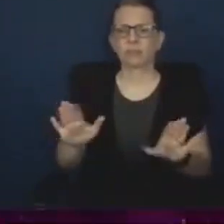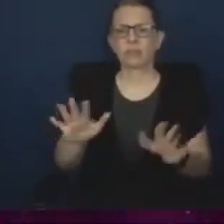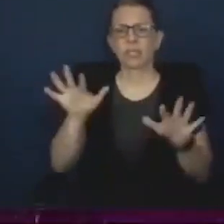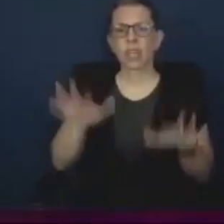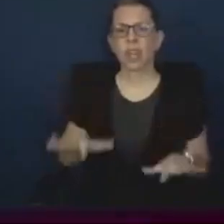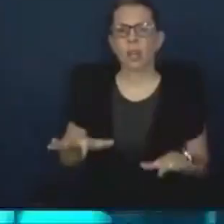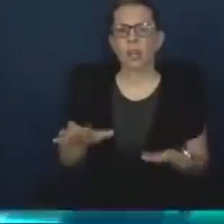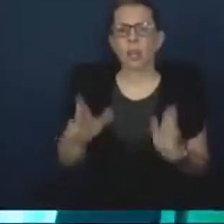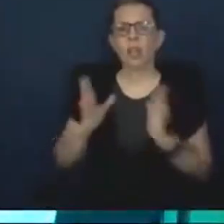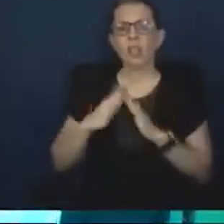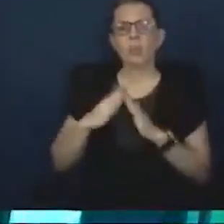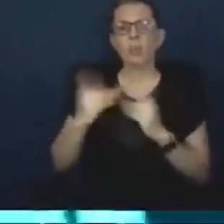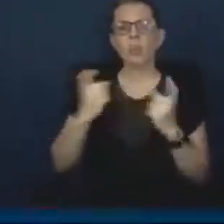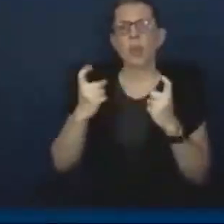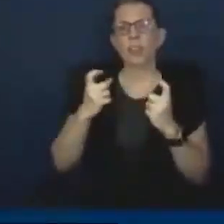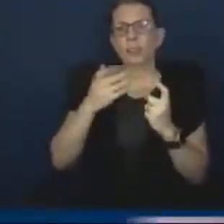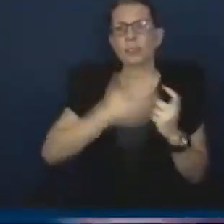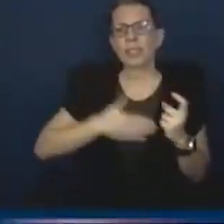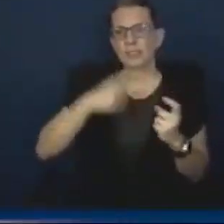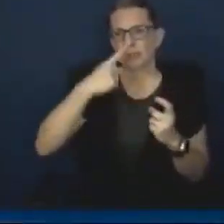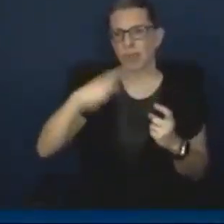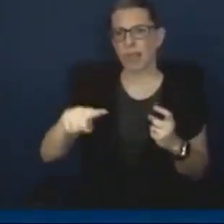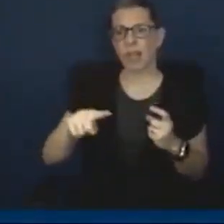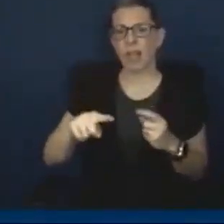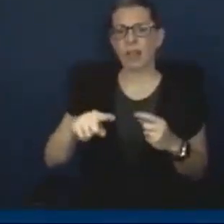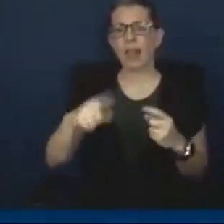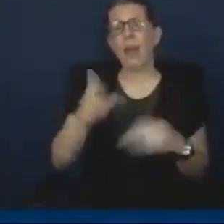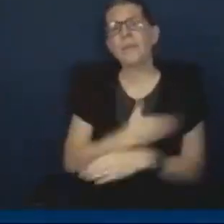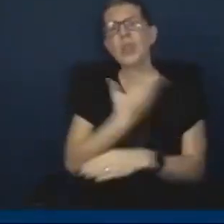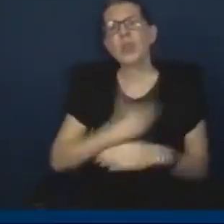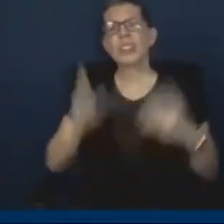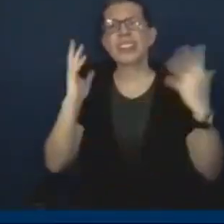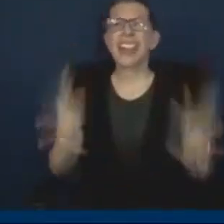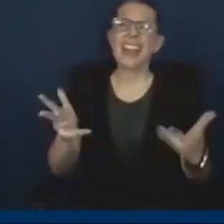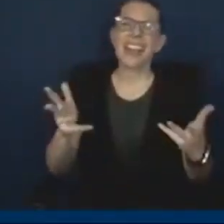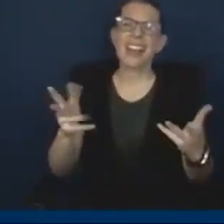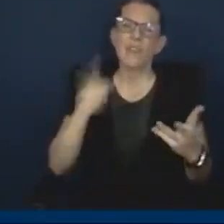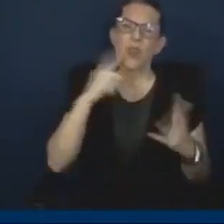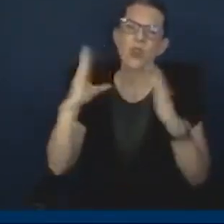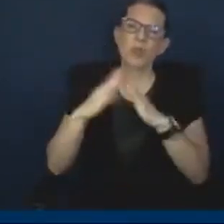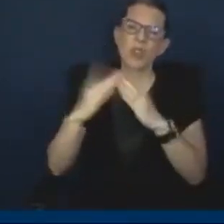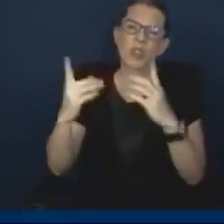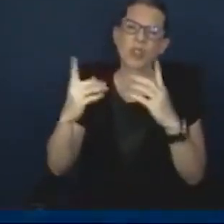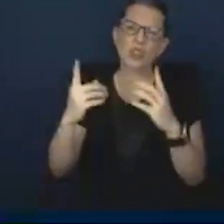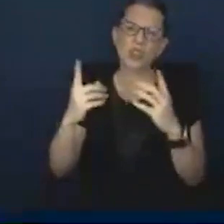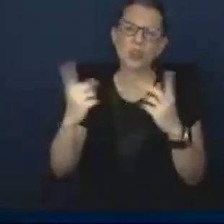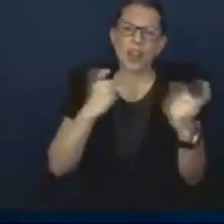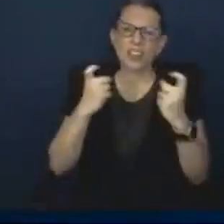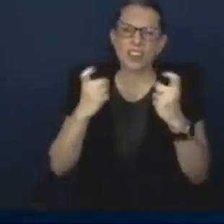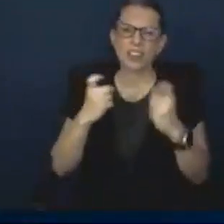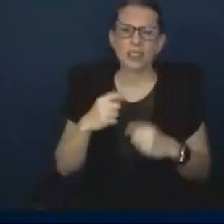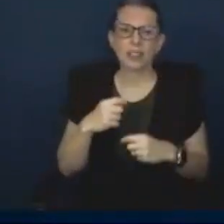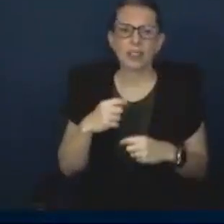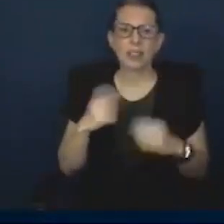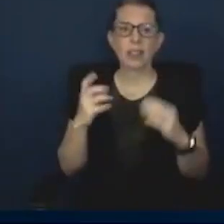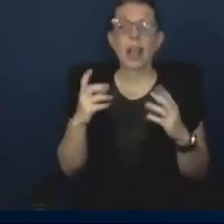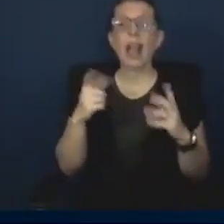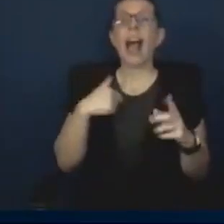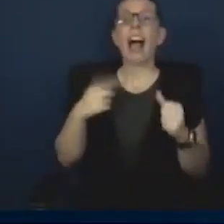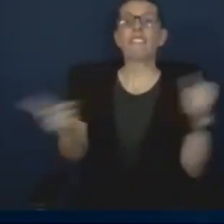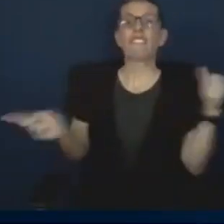question? Please do. This is all but dust. Oh, they play the question. Music. They no, got the theme. You go. I'm the you community go. I get the first one. Rewind. I get the first one.